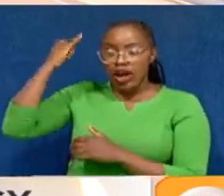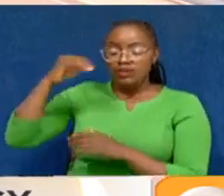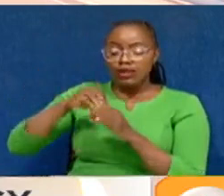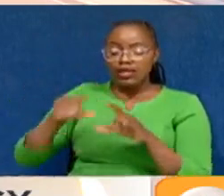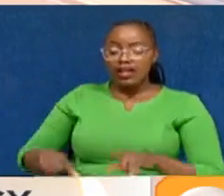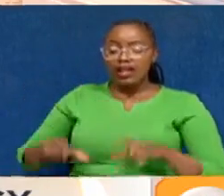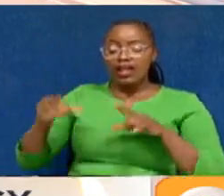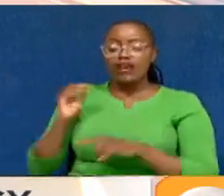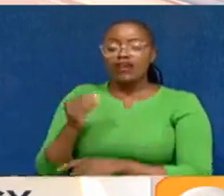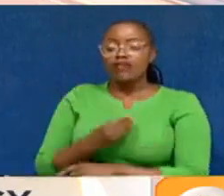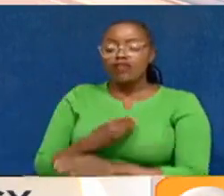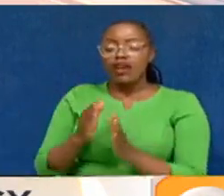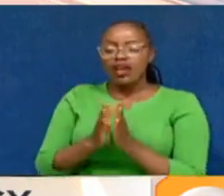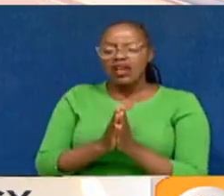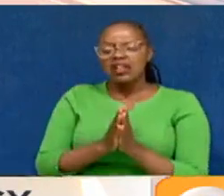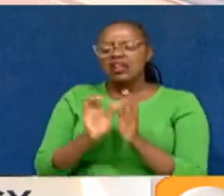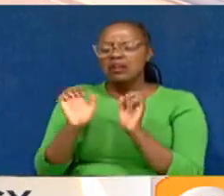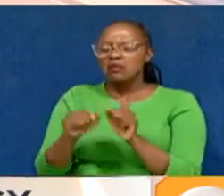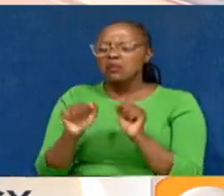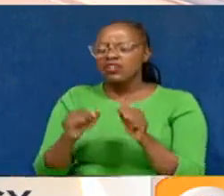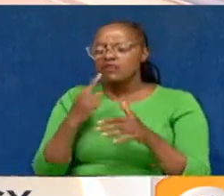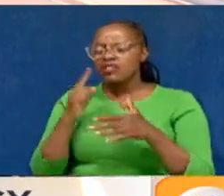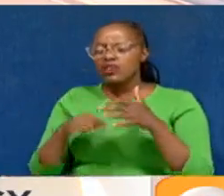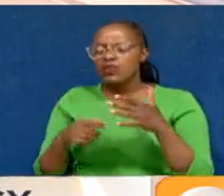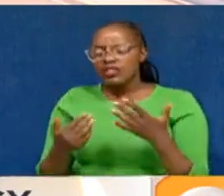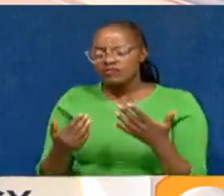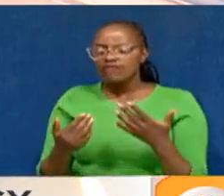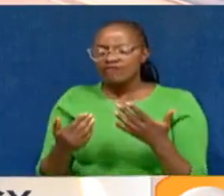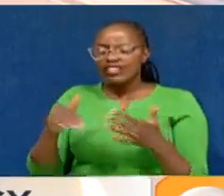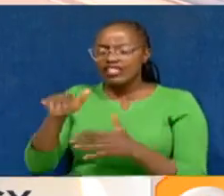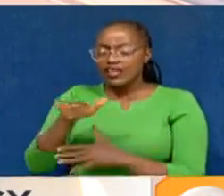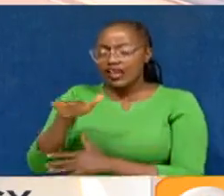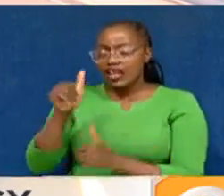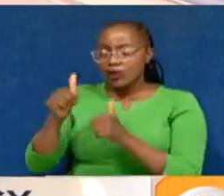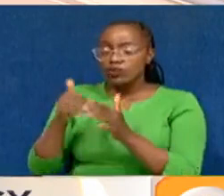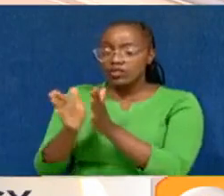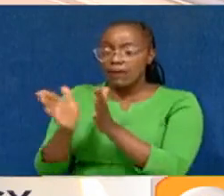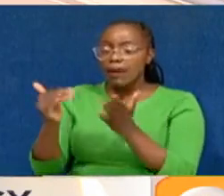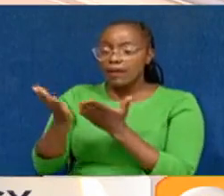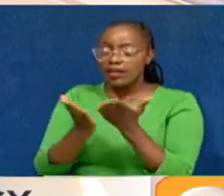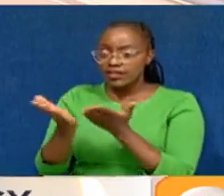life, and the what we call the enablers, the infrastructure enabler, but also public service,